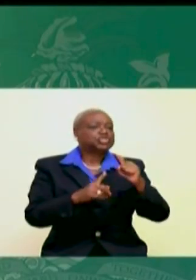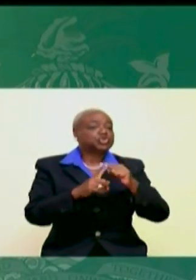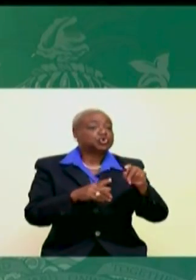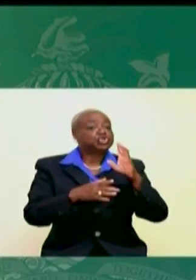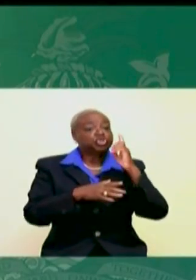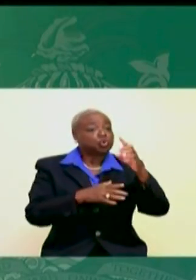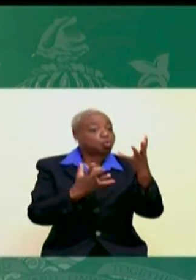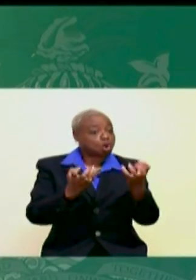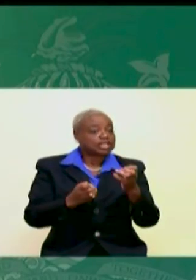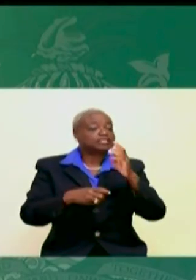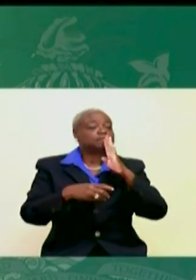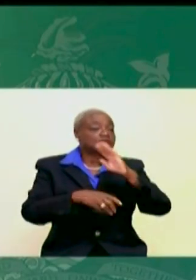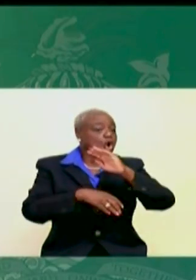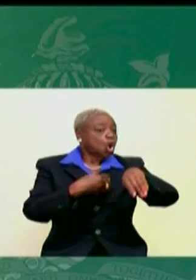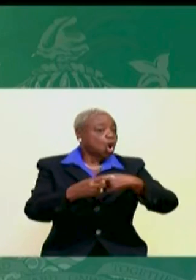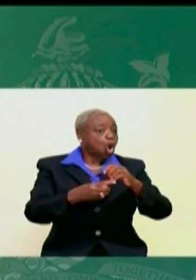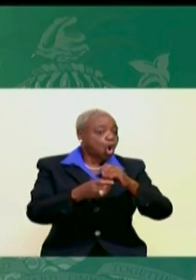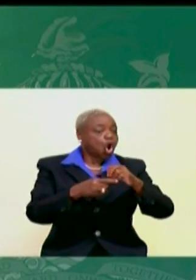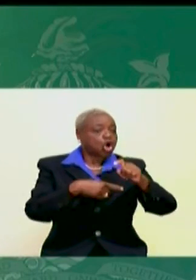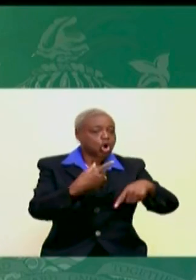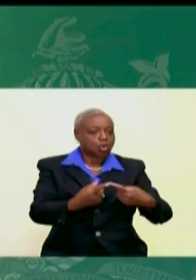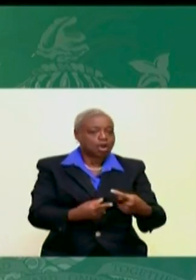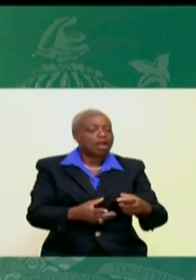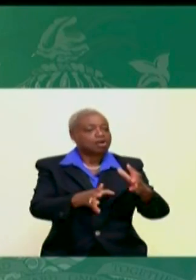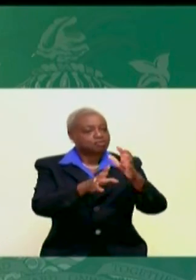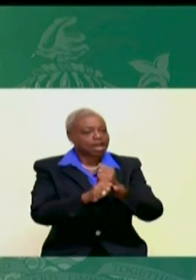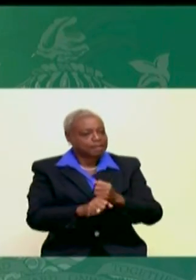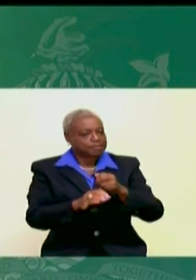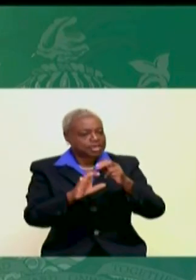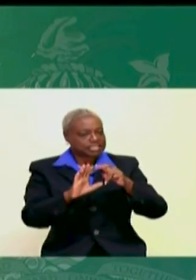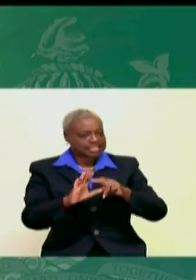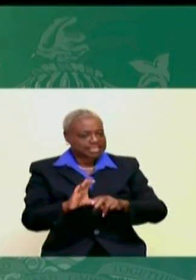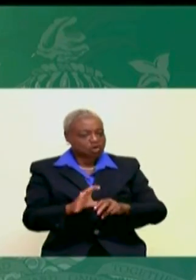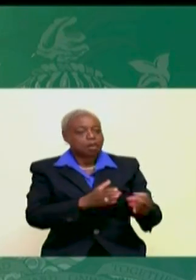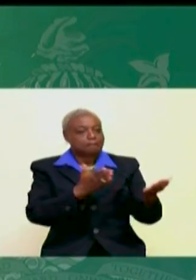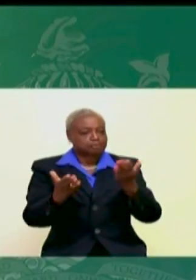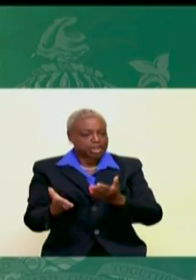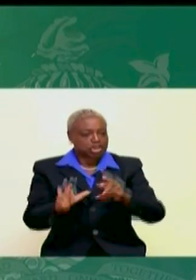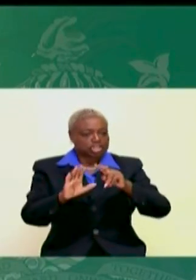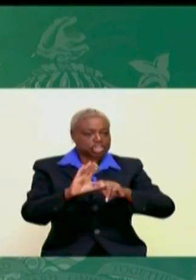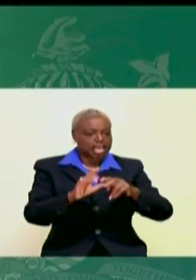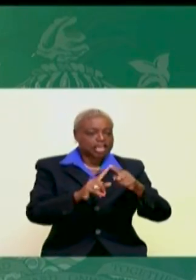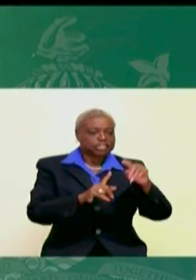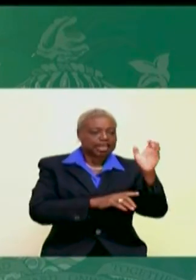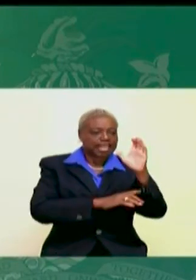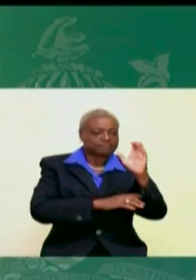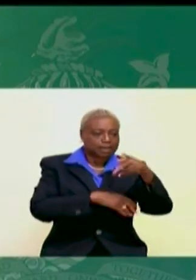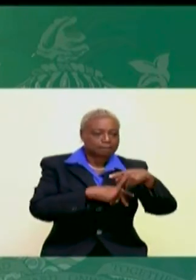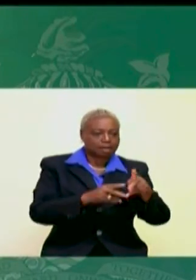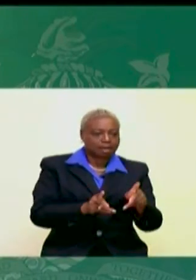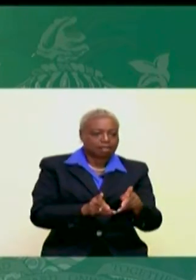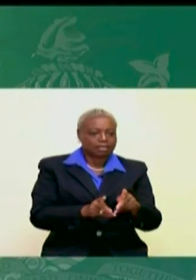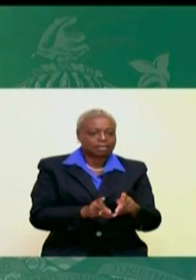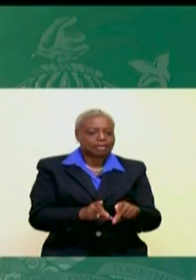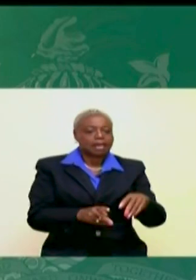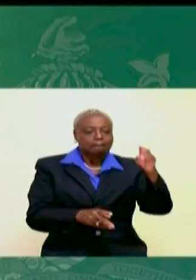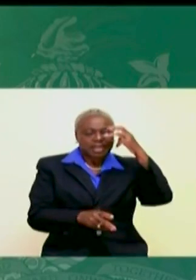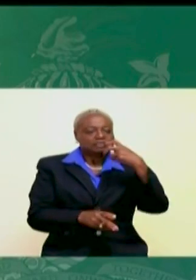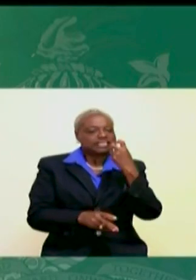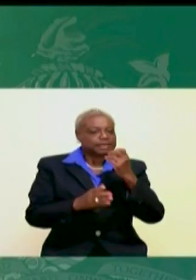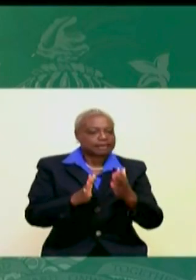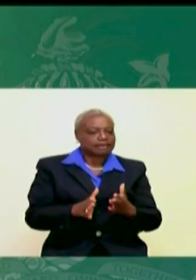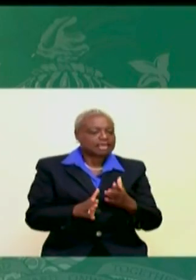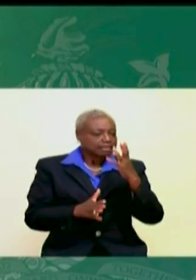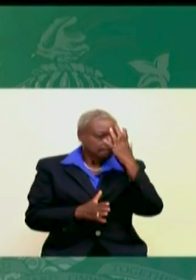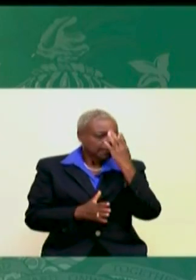should want to go. Then grab your seats or bring your seat to Clifford Park. Madam Speaker, Sadly,